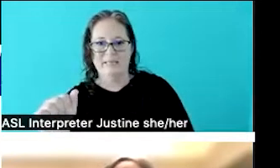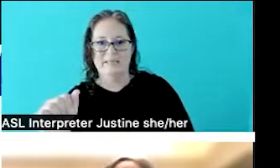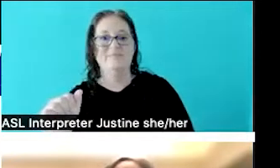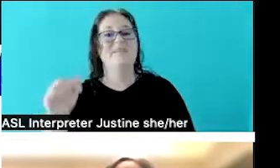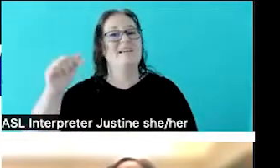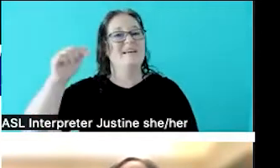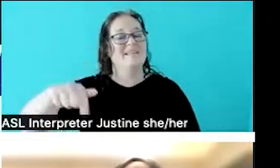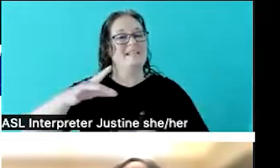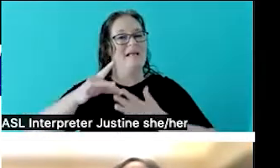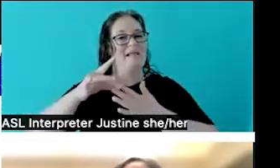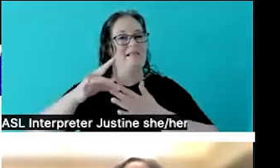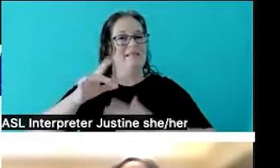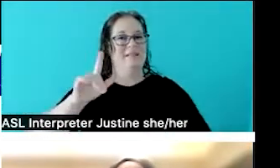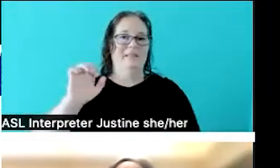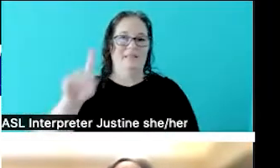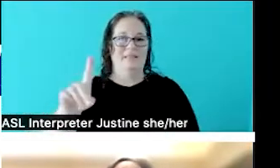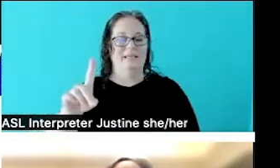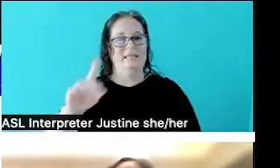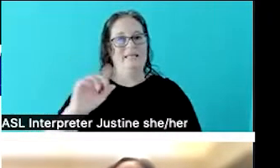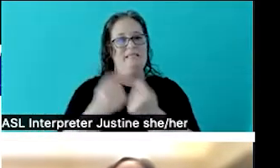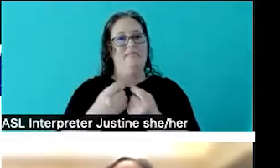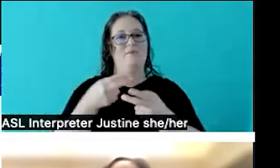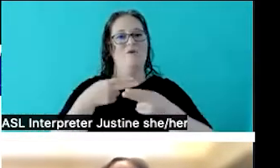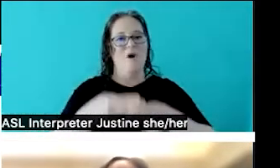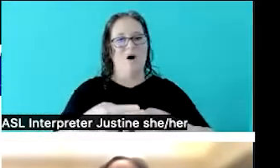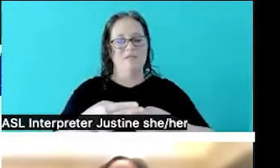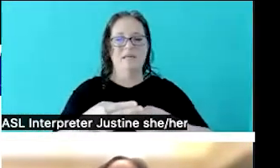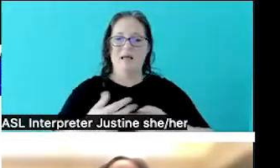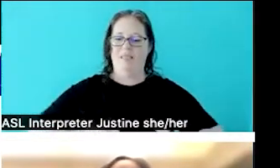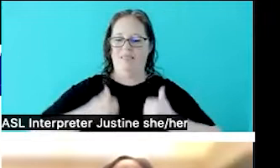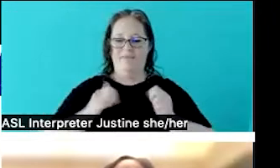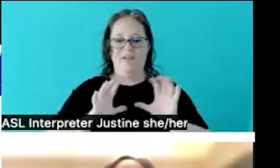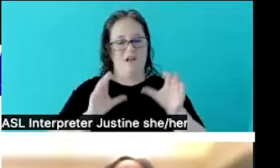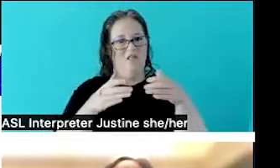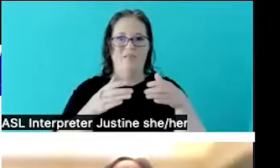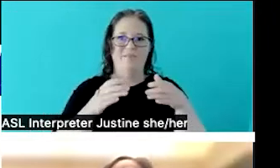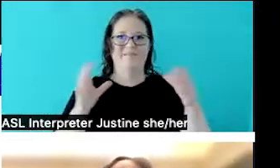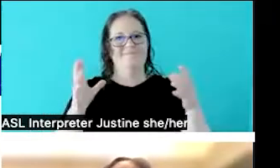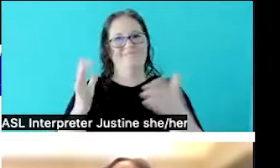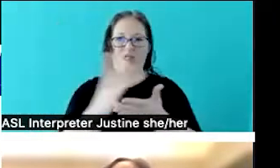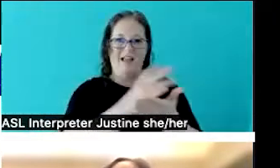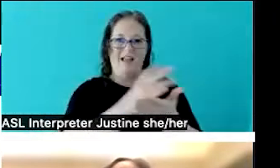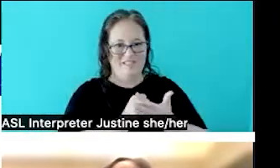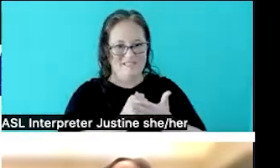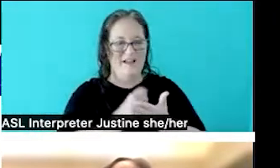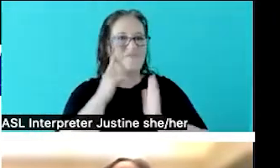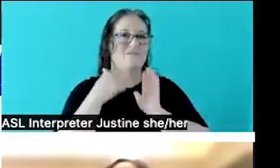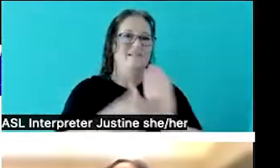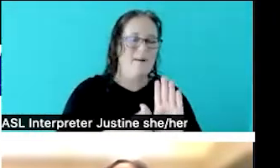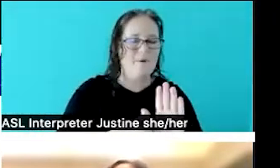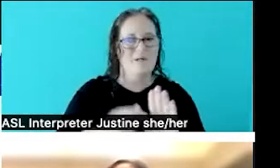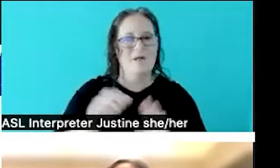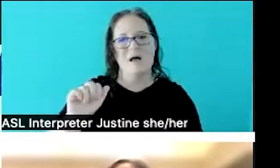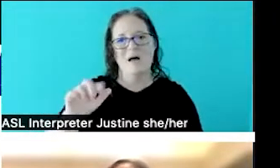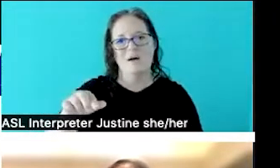LEAD team calls Living Collections. The Seattle Aquarium, like Woodland Park Zoo, is a nonprofit organization. So